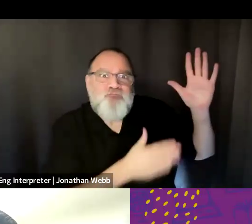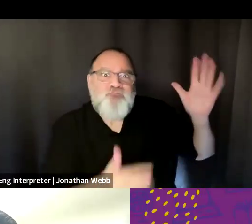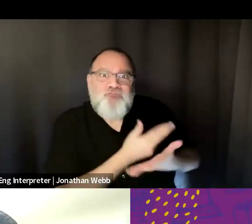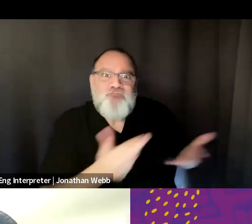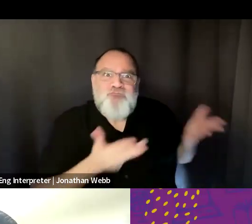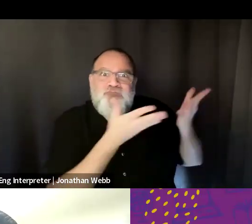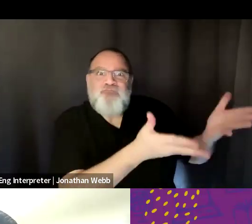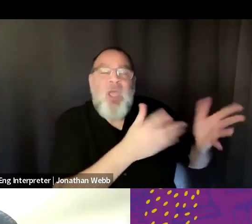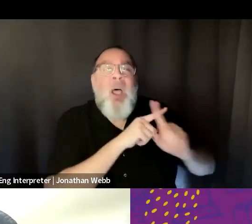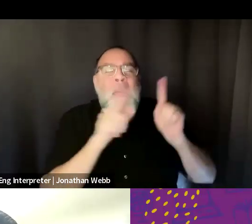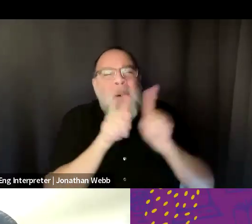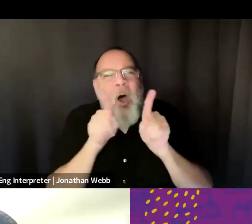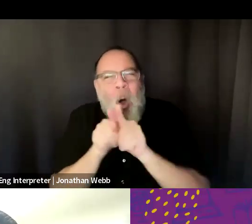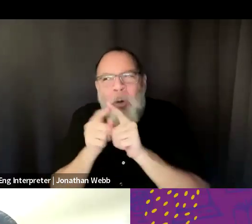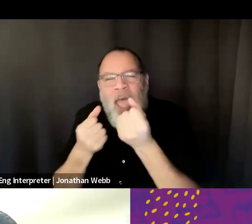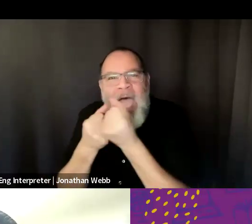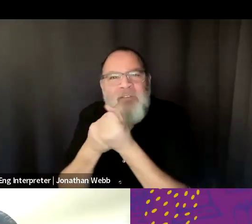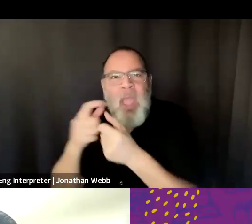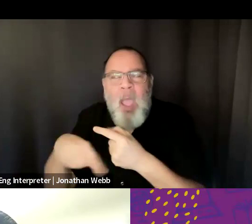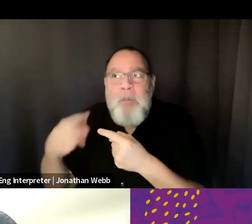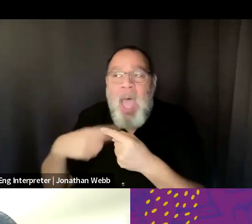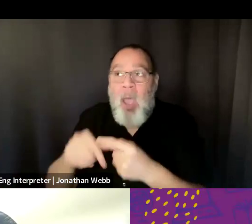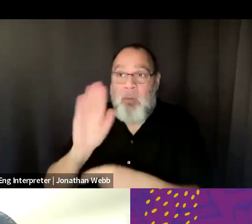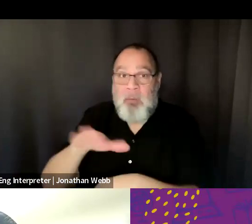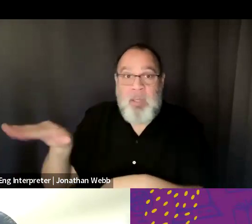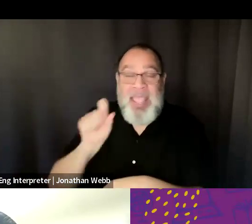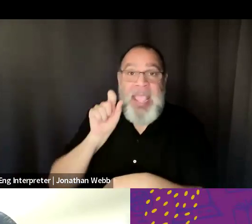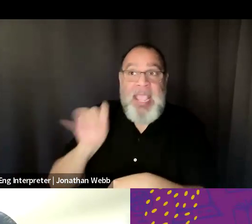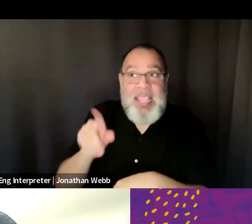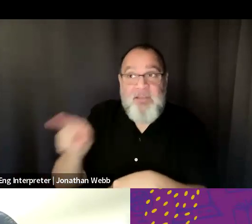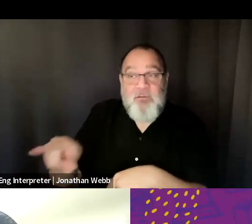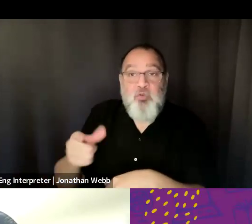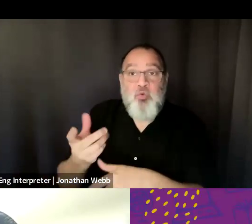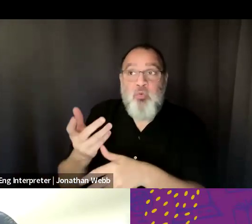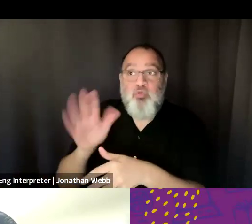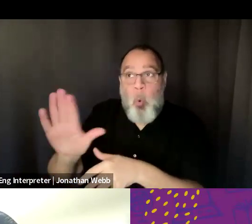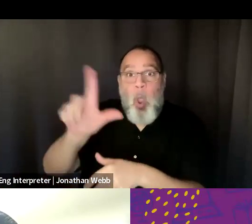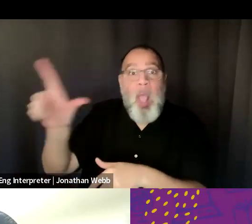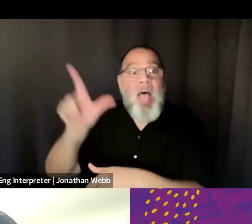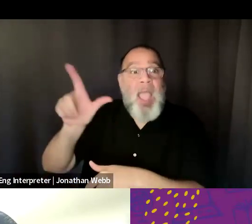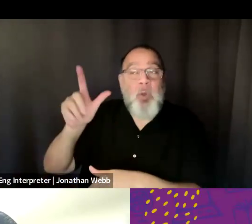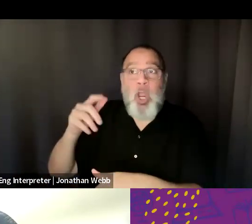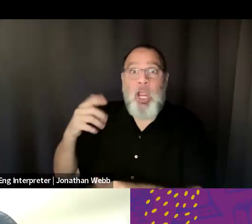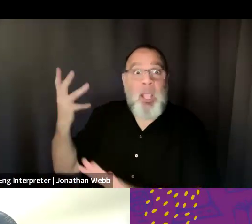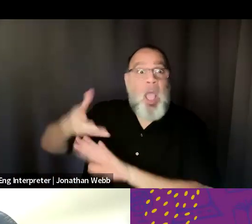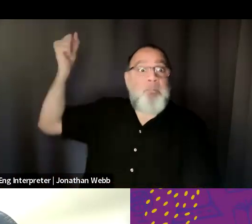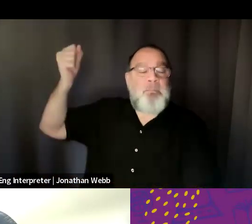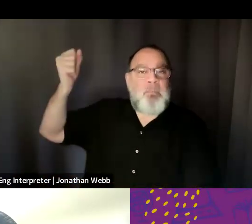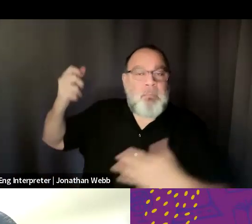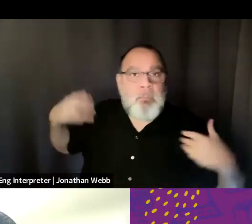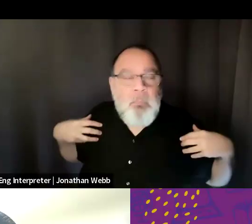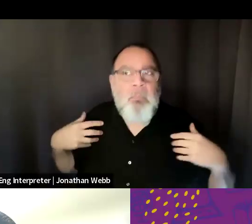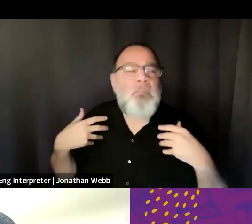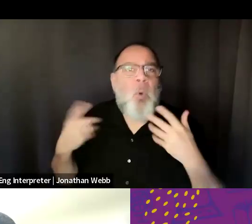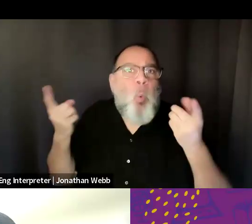about what communities will lose if they lose their public library, and that for a lot of communities, they are in